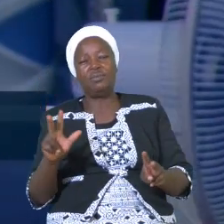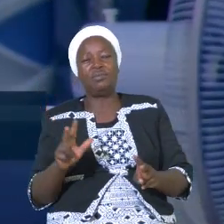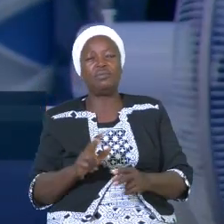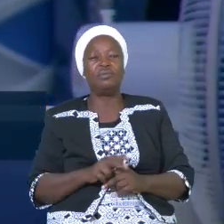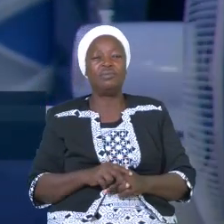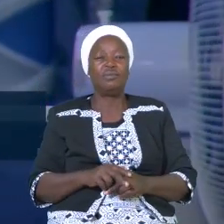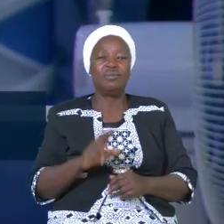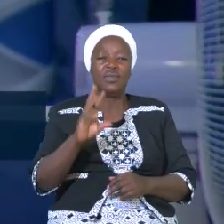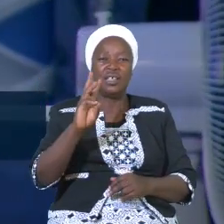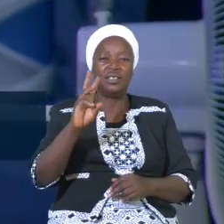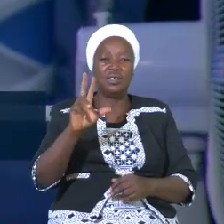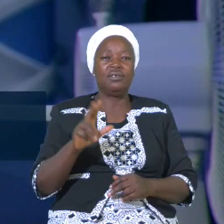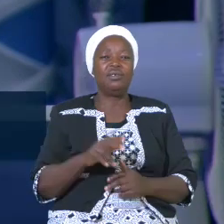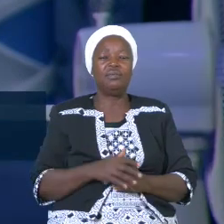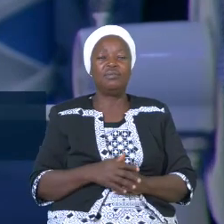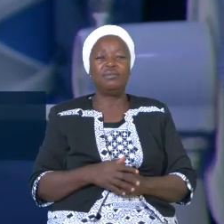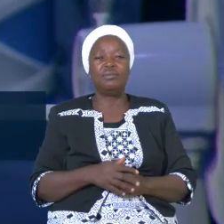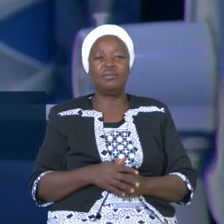three